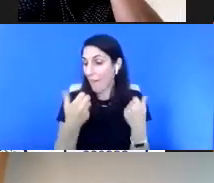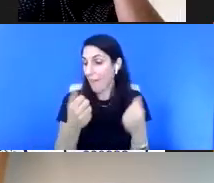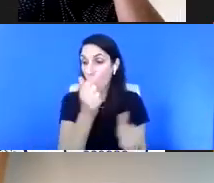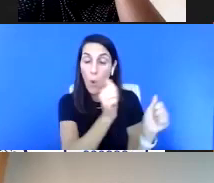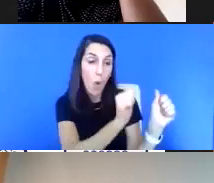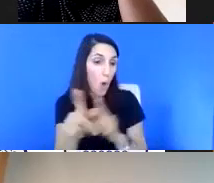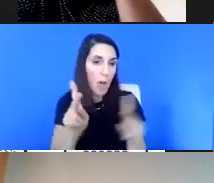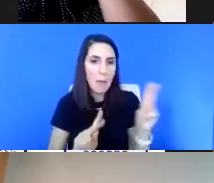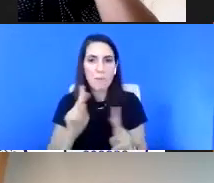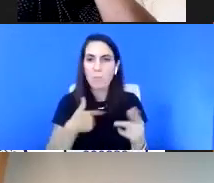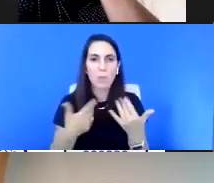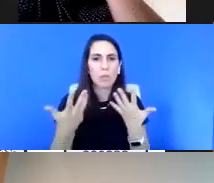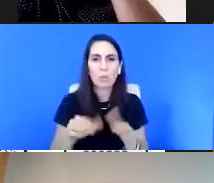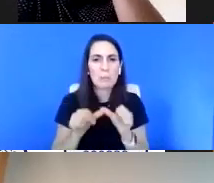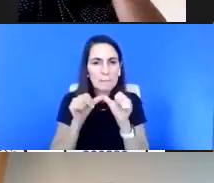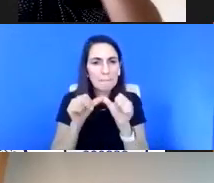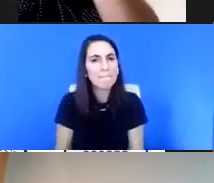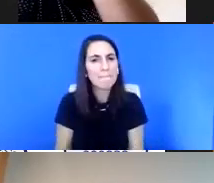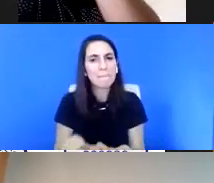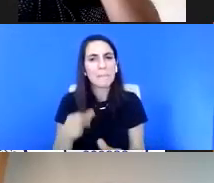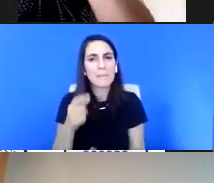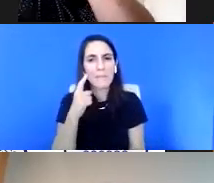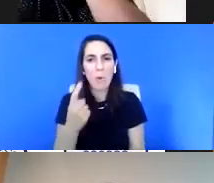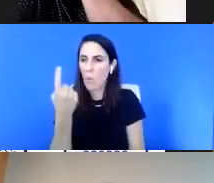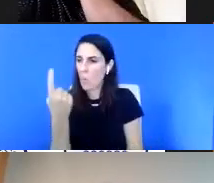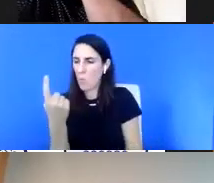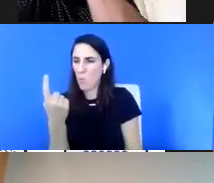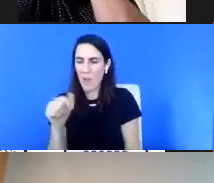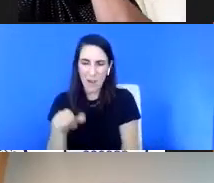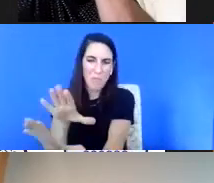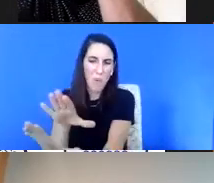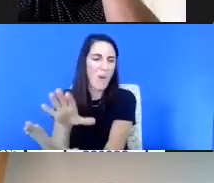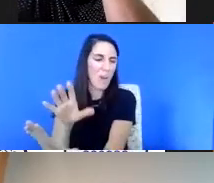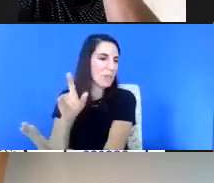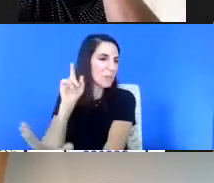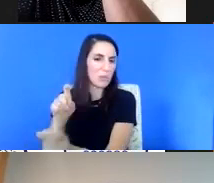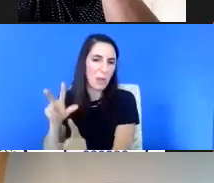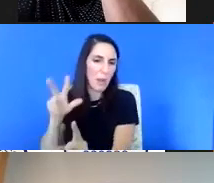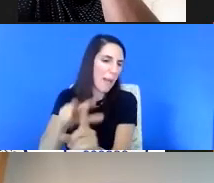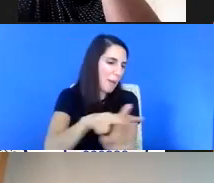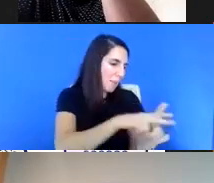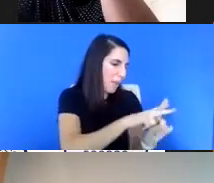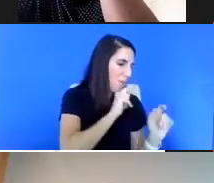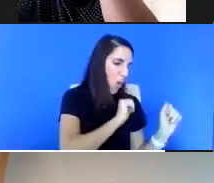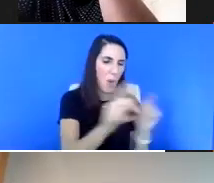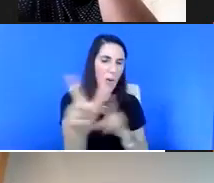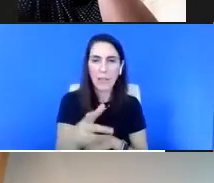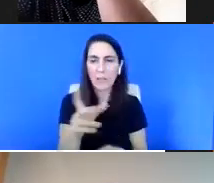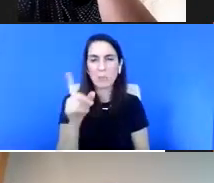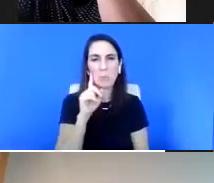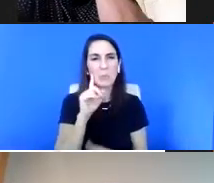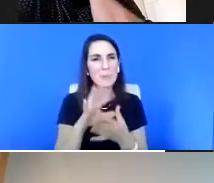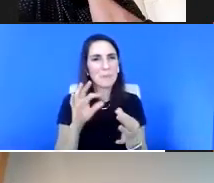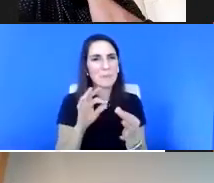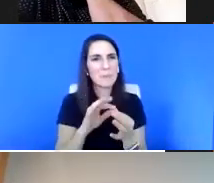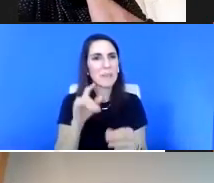don't have to continue on with this one-size-fits-all approach to medicine. So you've heard me mention